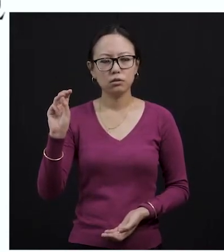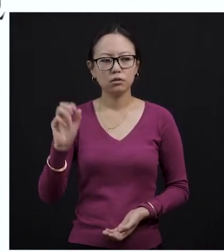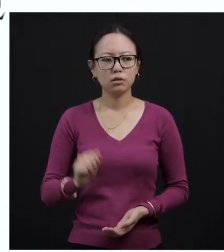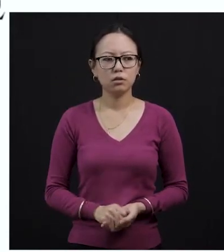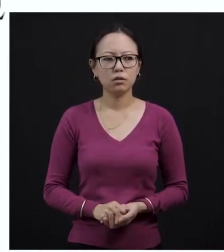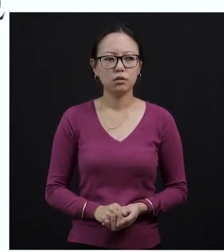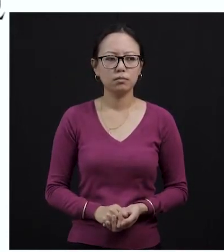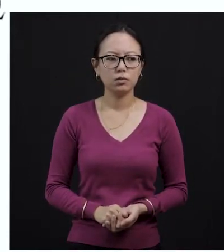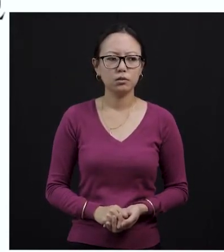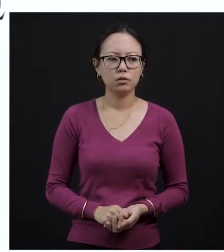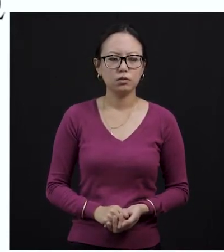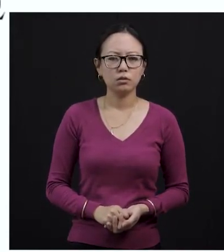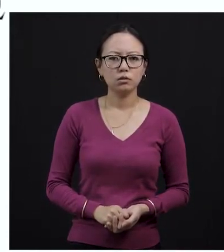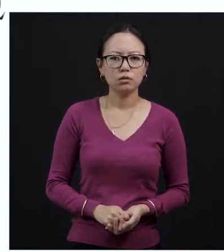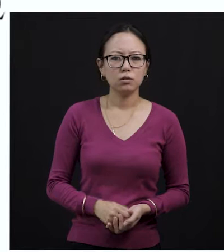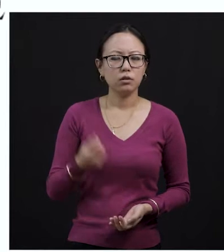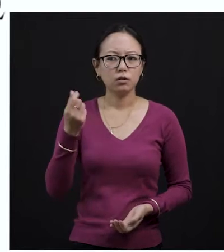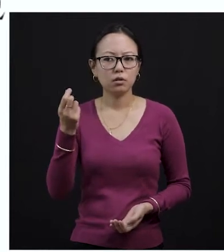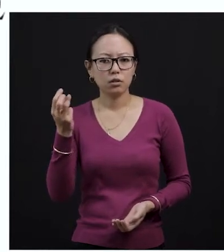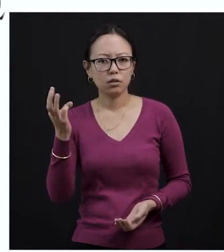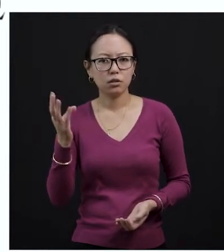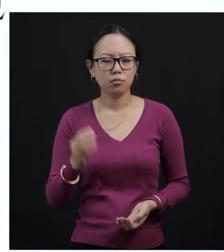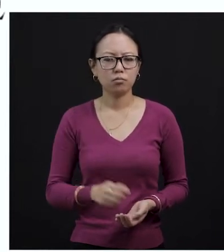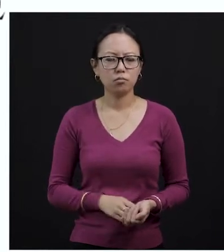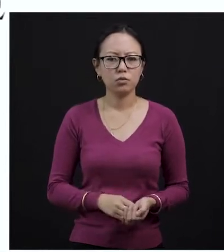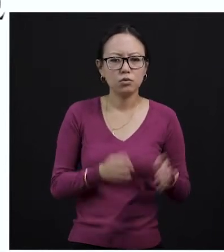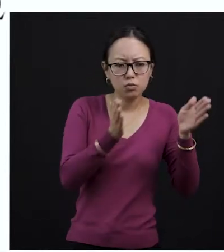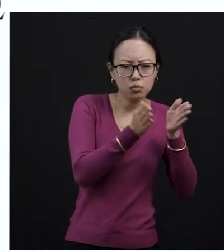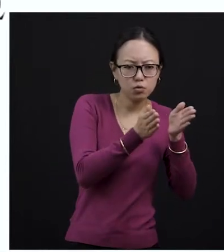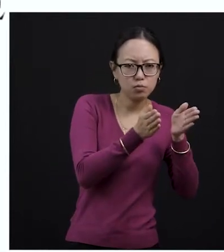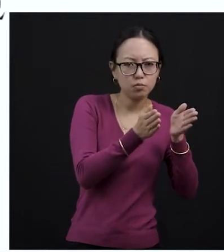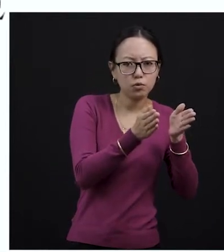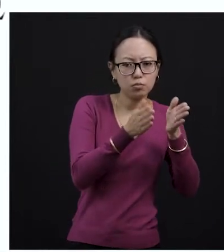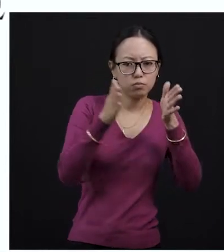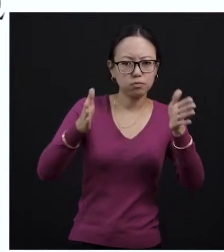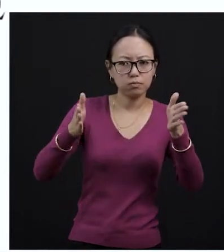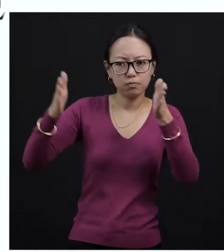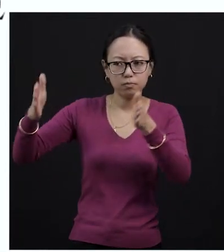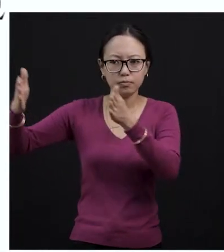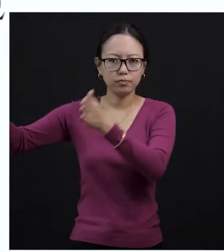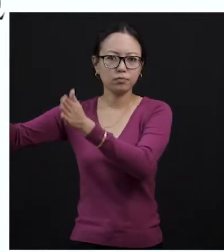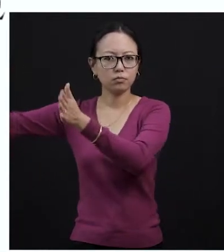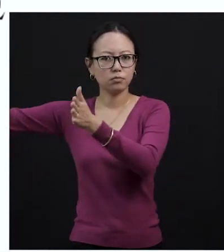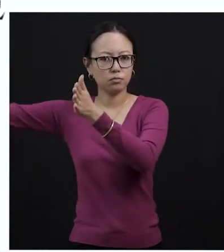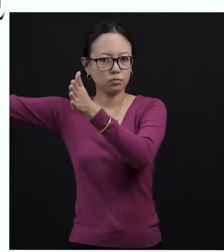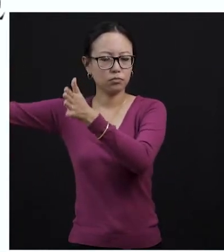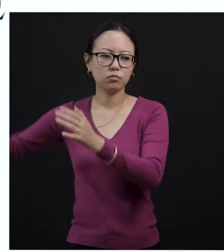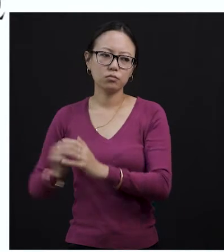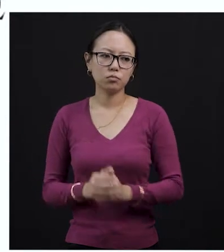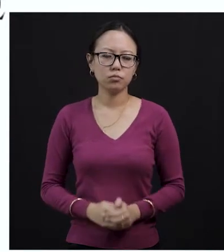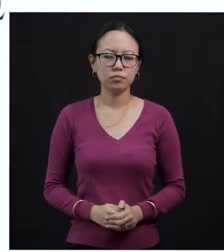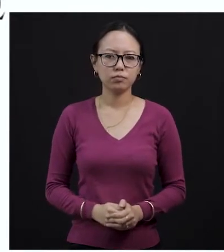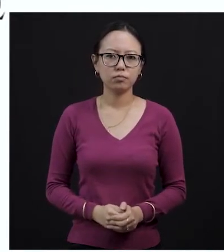to arrange the numbers from the smallest to greatest